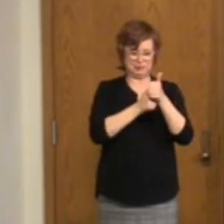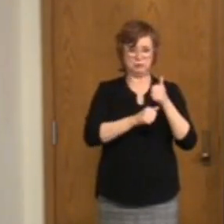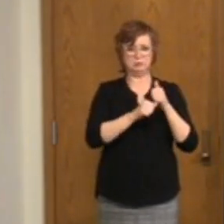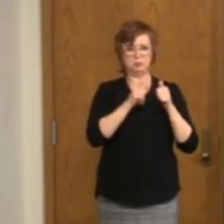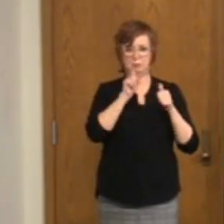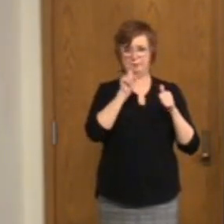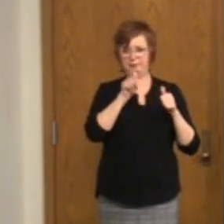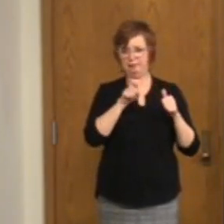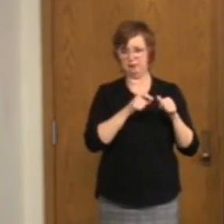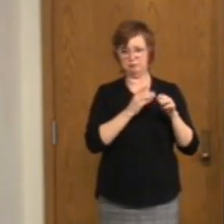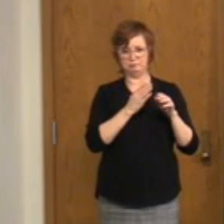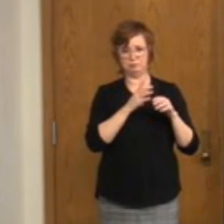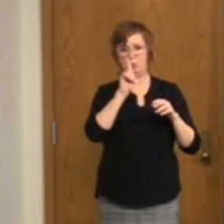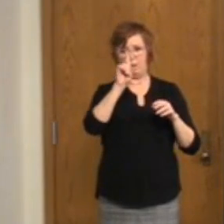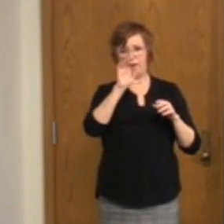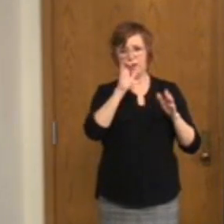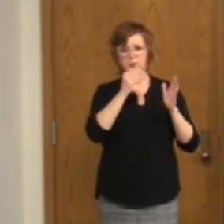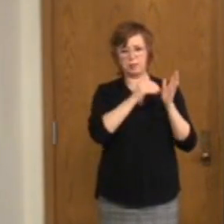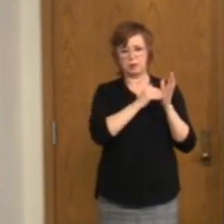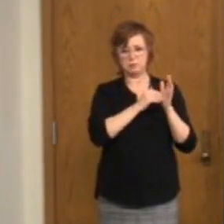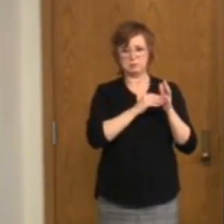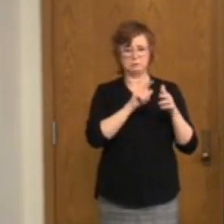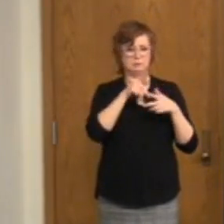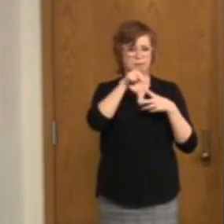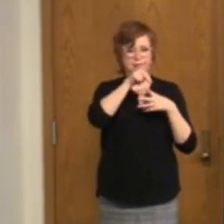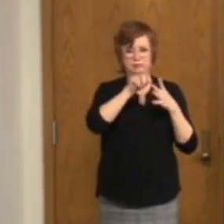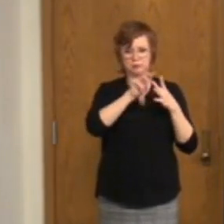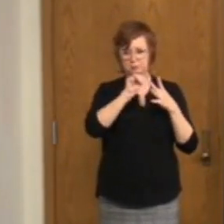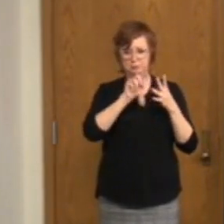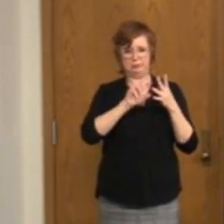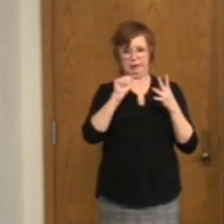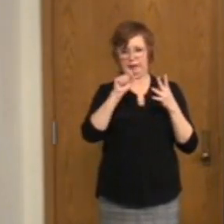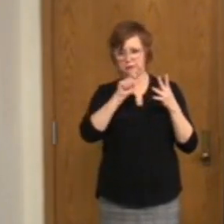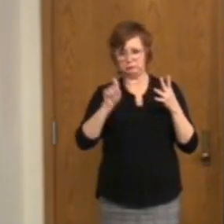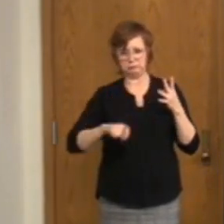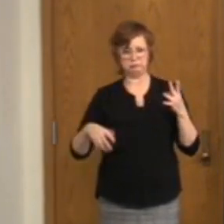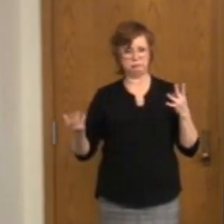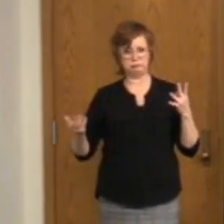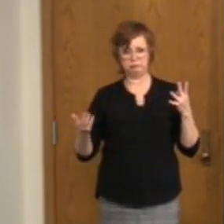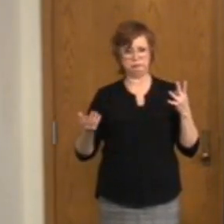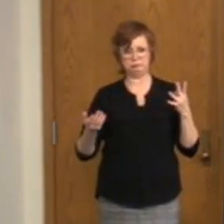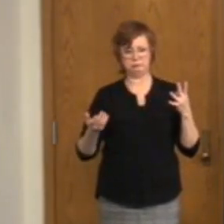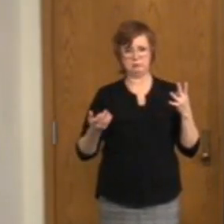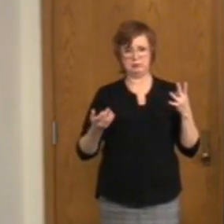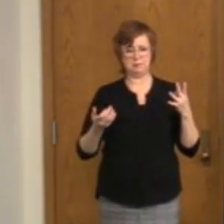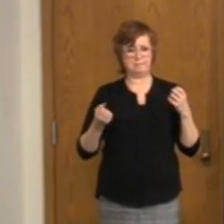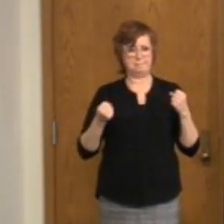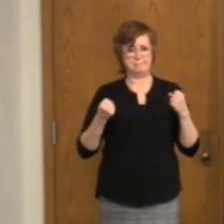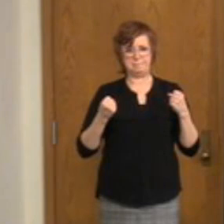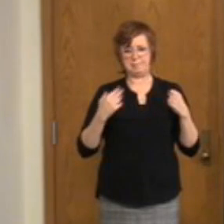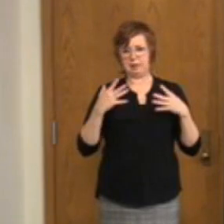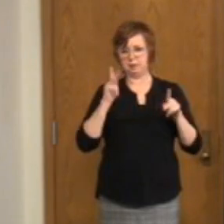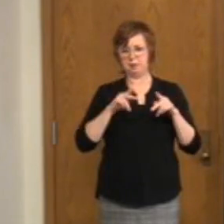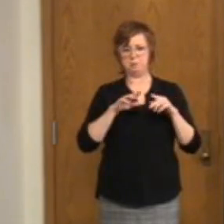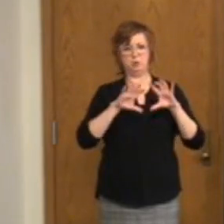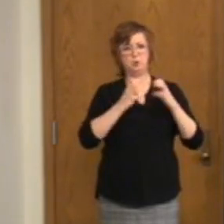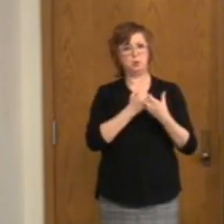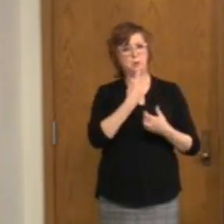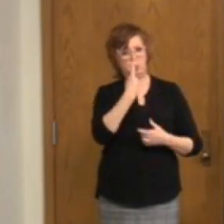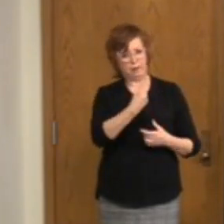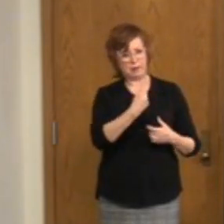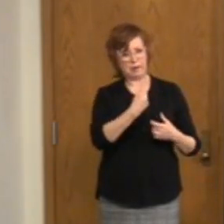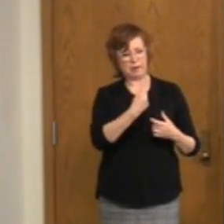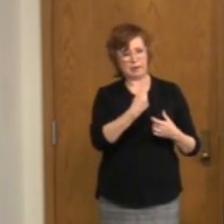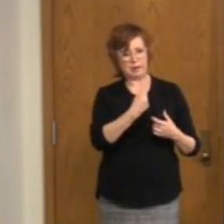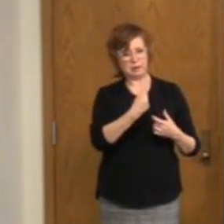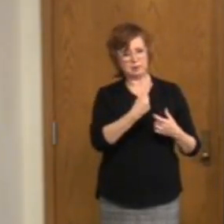of vaccine, regardless of whether it's Pfizer, Moderna, or AstraZeneca. So there are a number of people in phase one that would be eligible